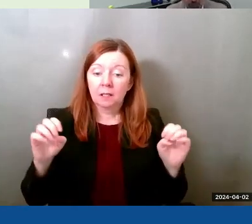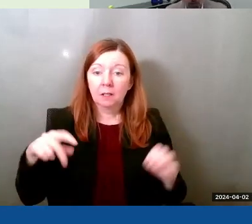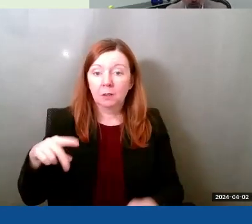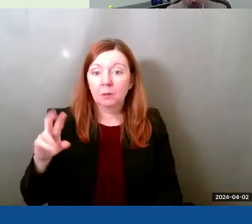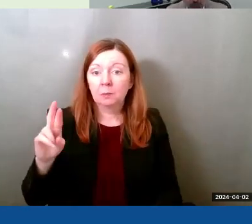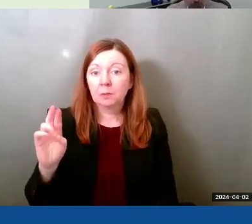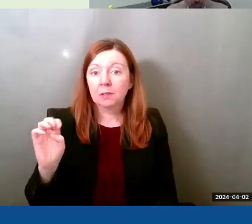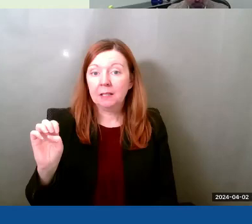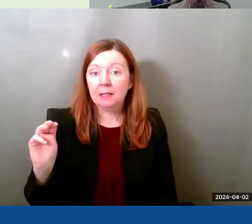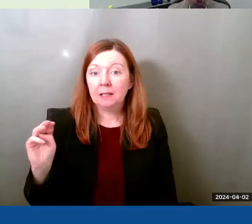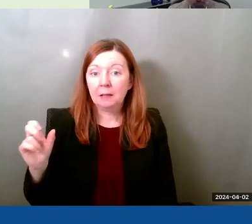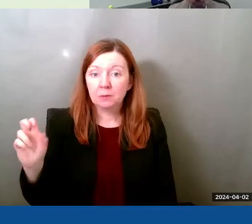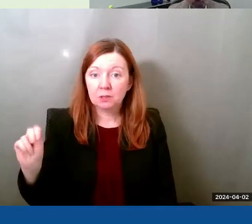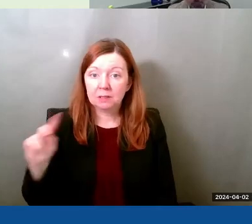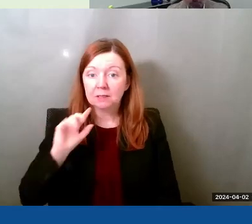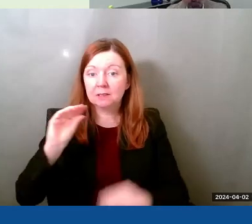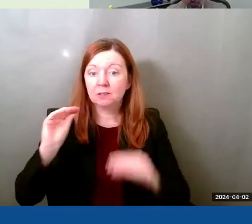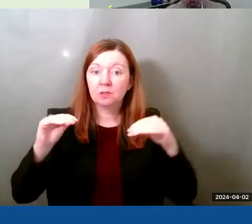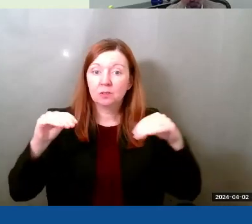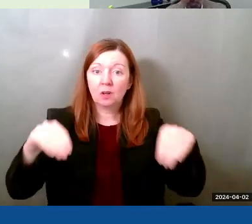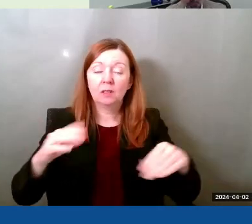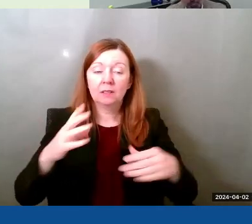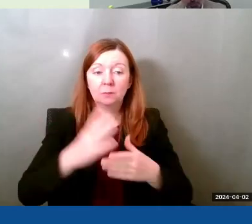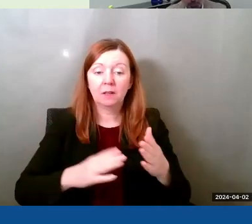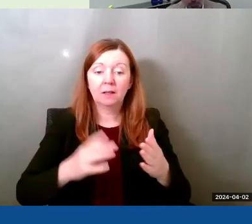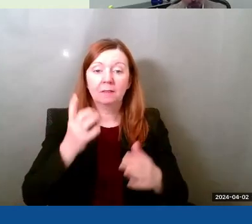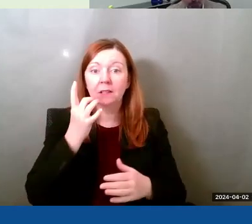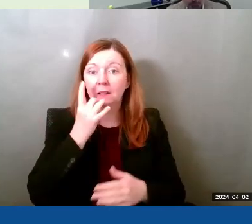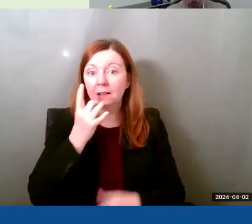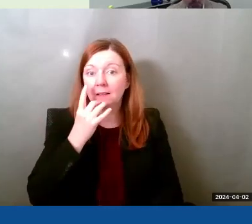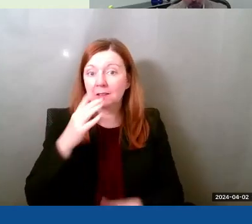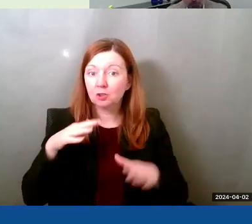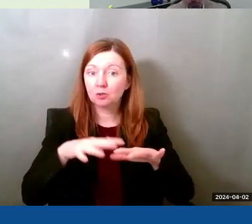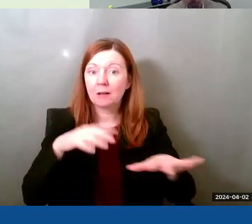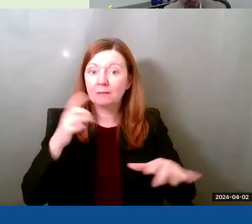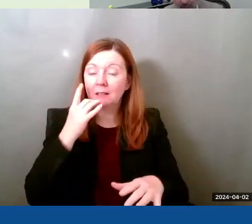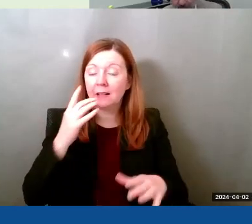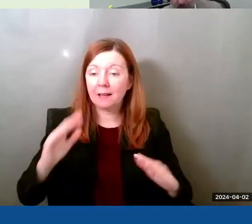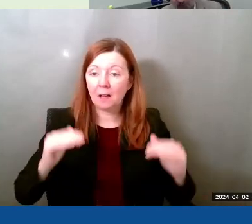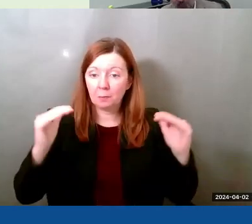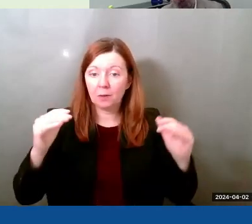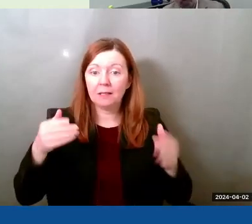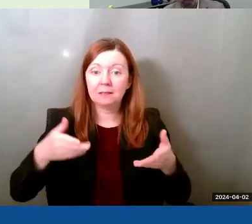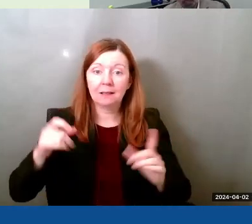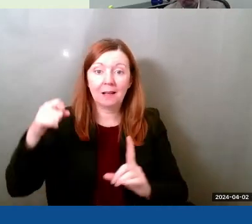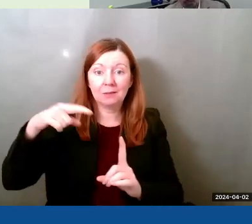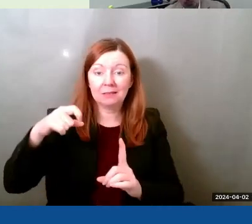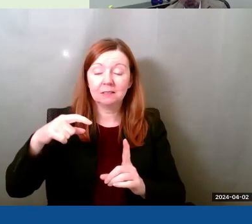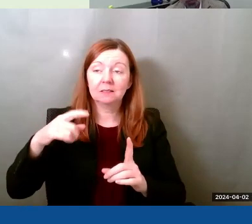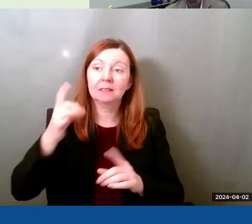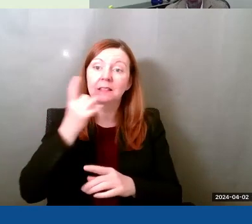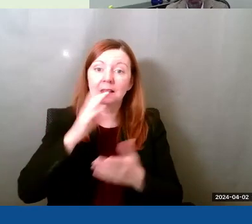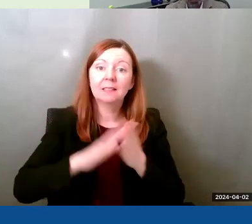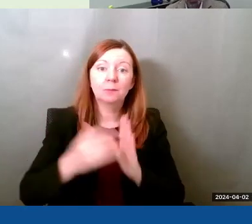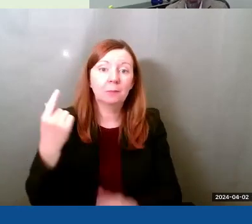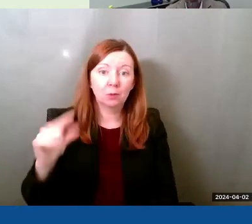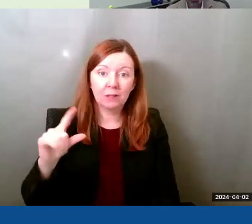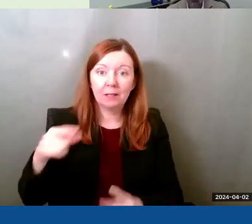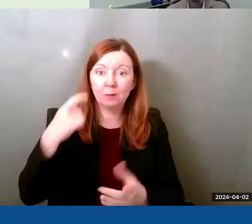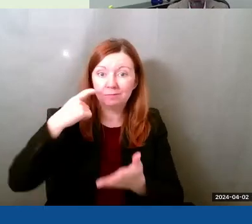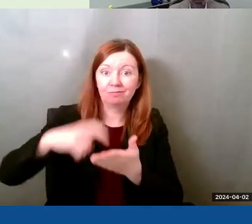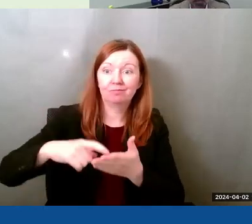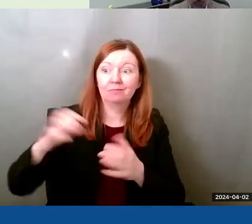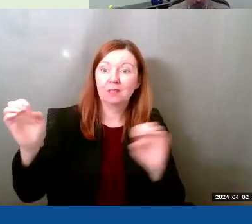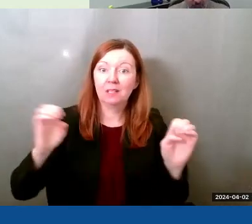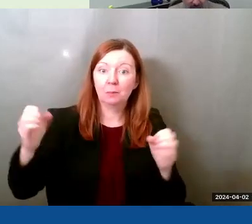preemption will be installed as part of the traffic signal upgrades. And what that does is it allows the signal to turn green as it senses the emergency